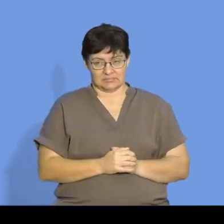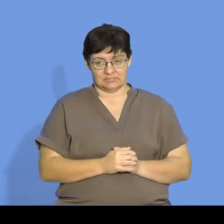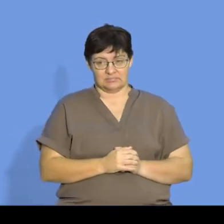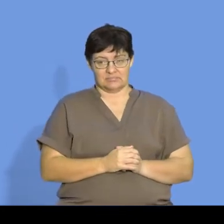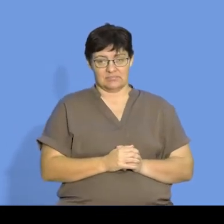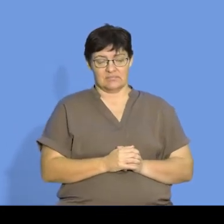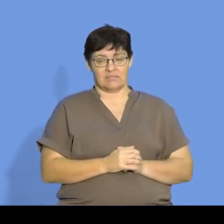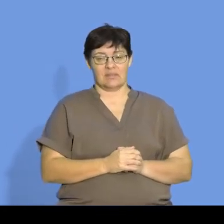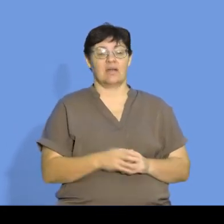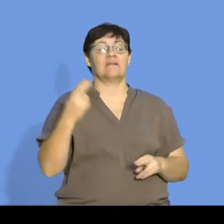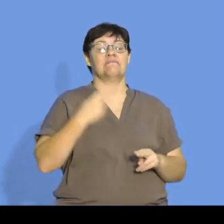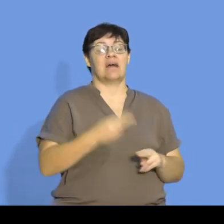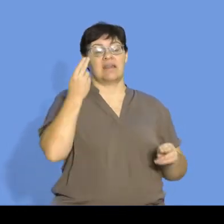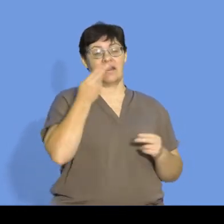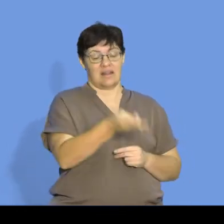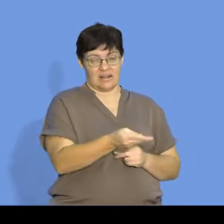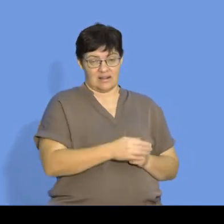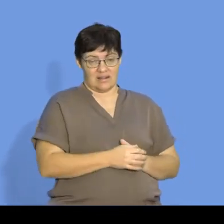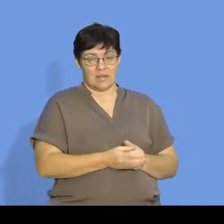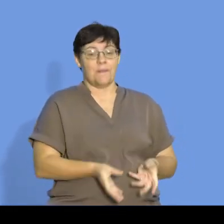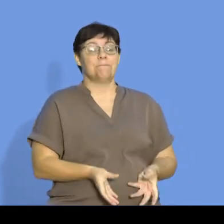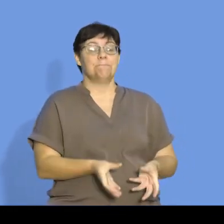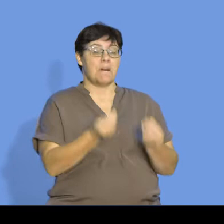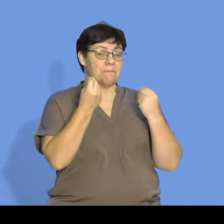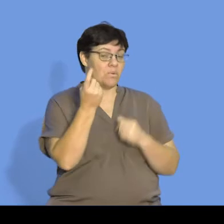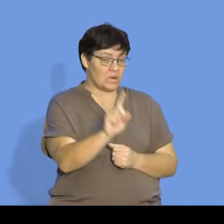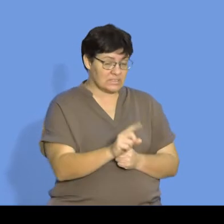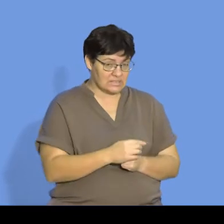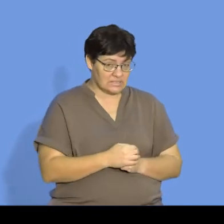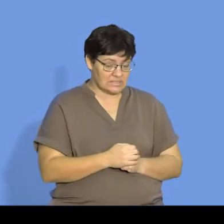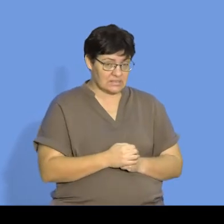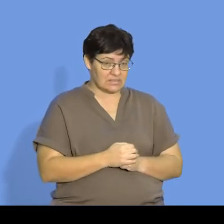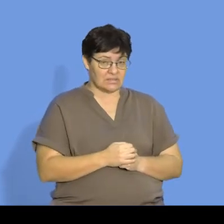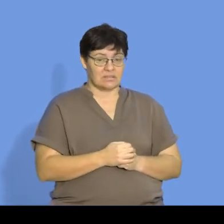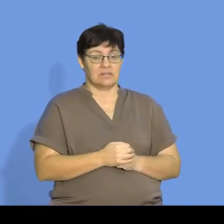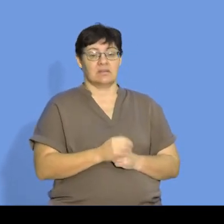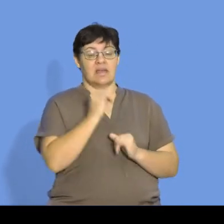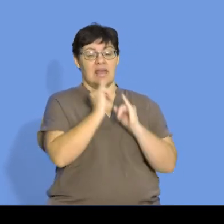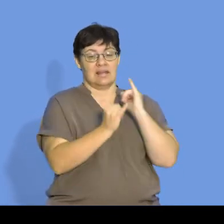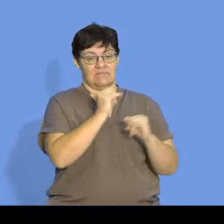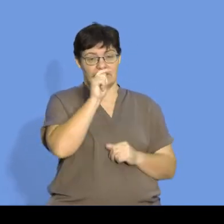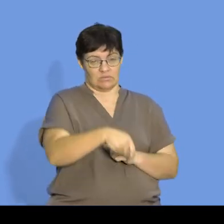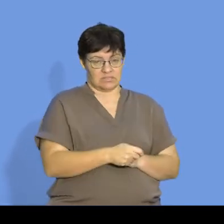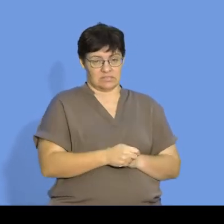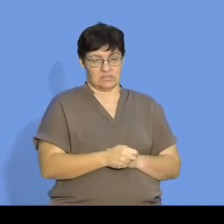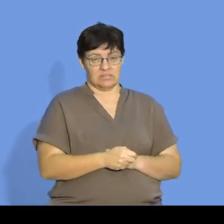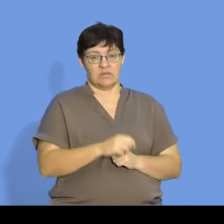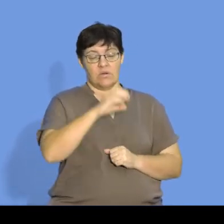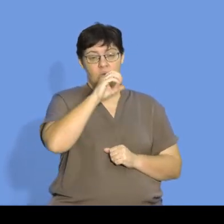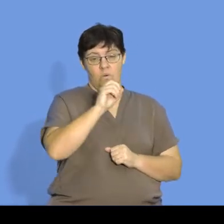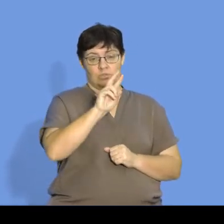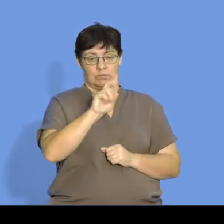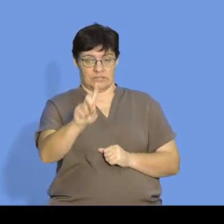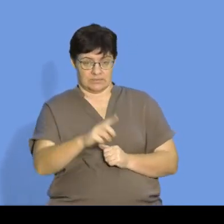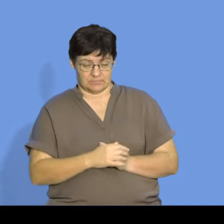7%. As you can see from our calculation, the final figure that you get for a salary of one of the managers will be